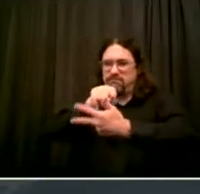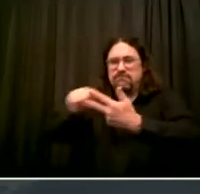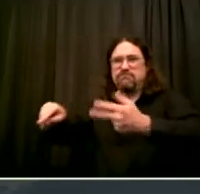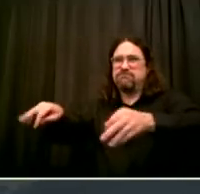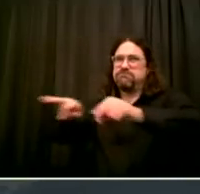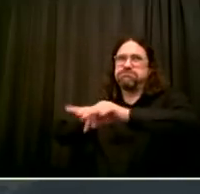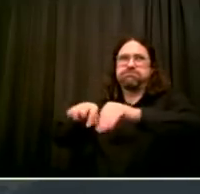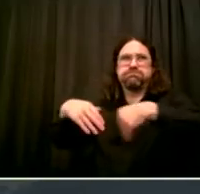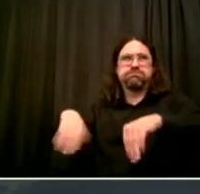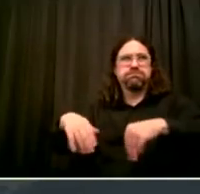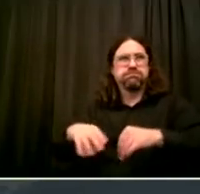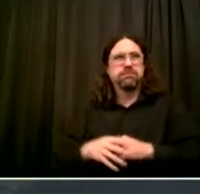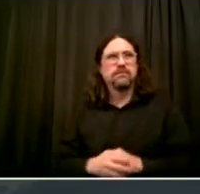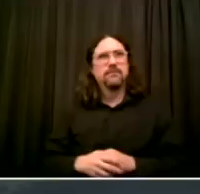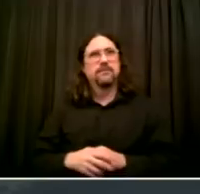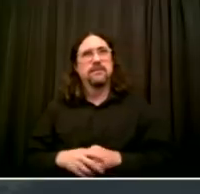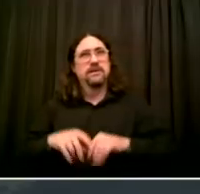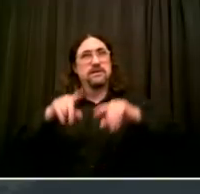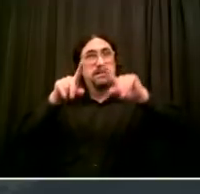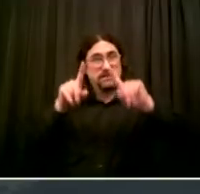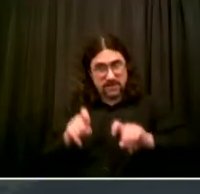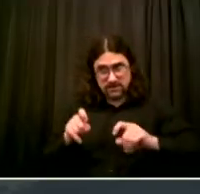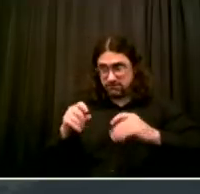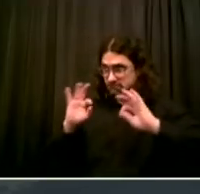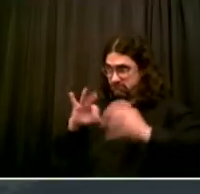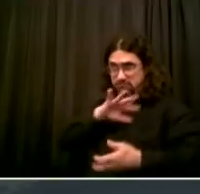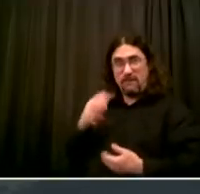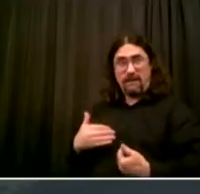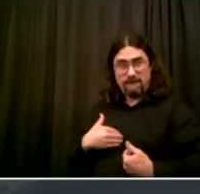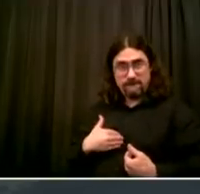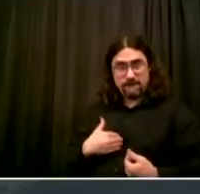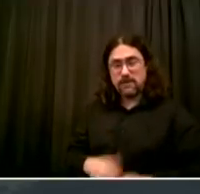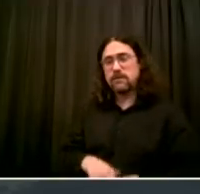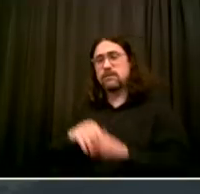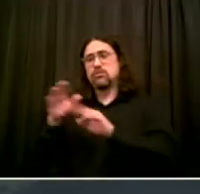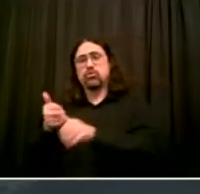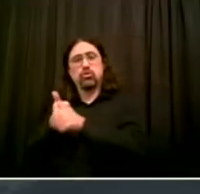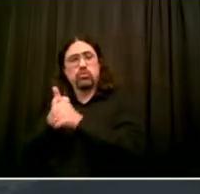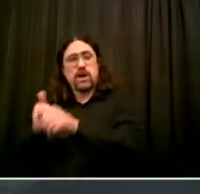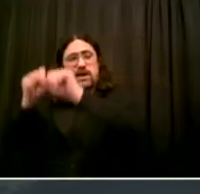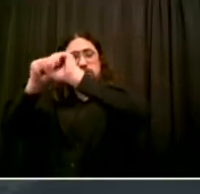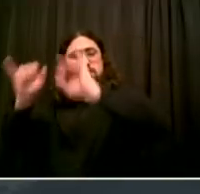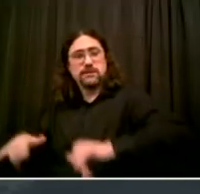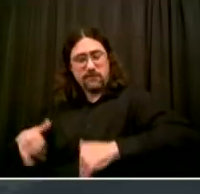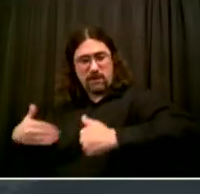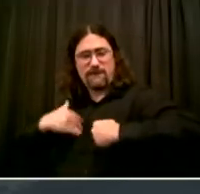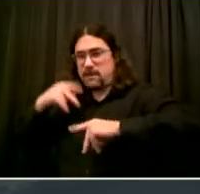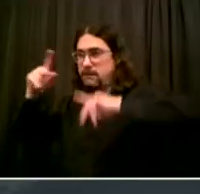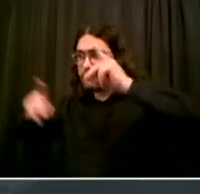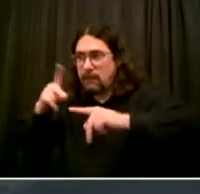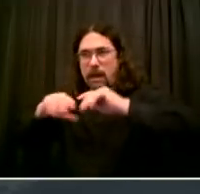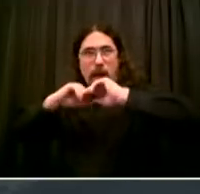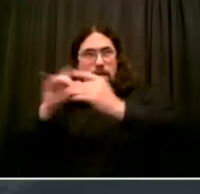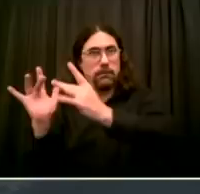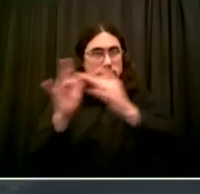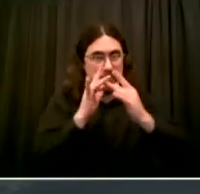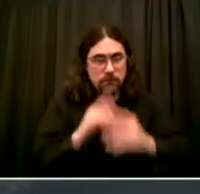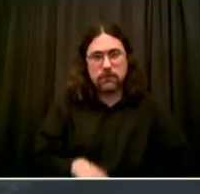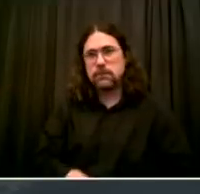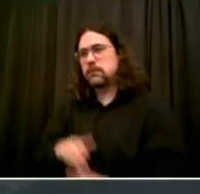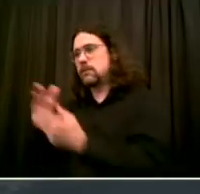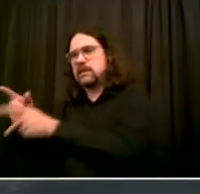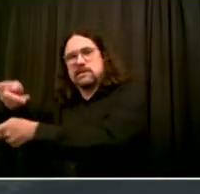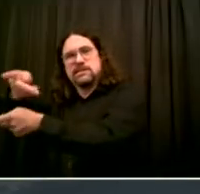then leads us to anybody who might have been affected if you test positive, so we can immediately get to them and make sure they're in the